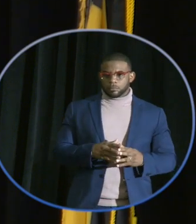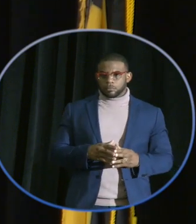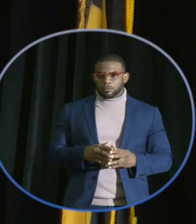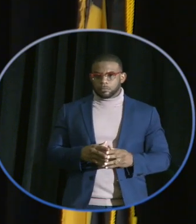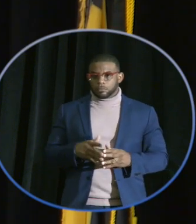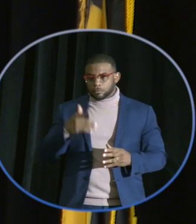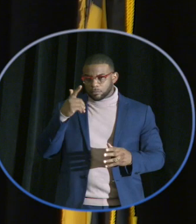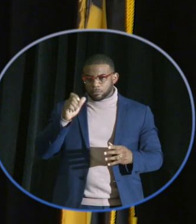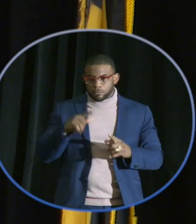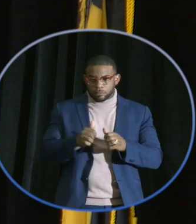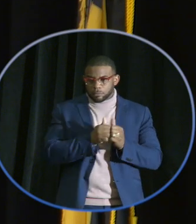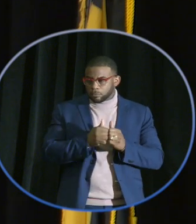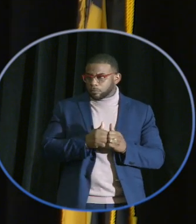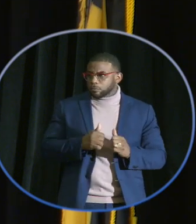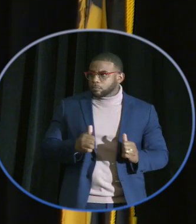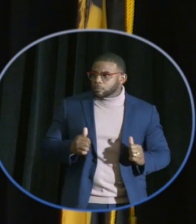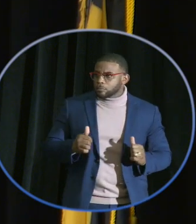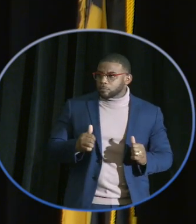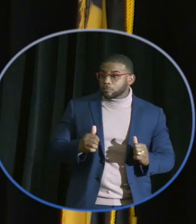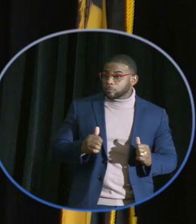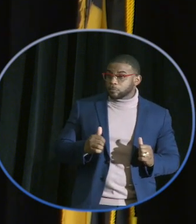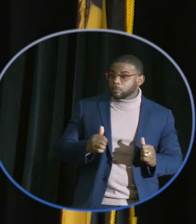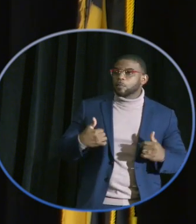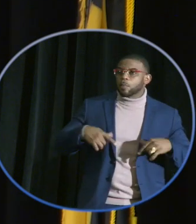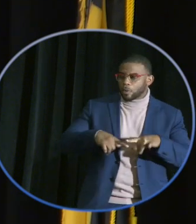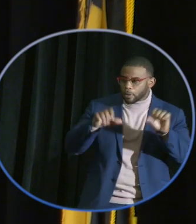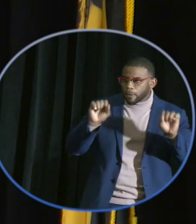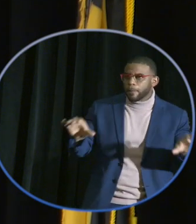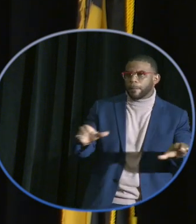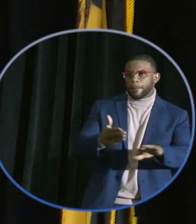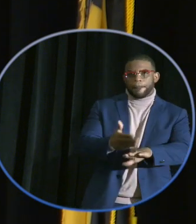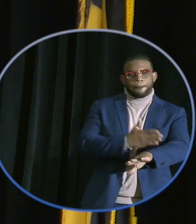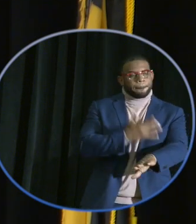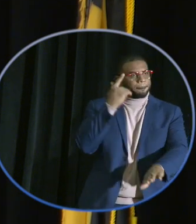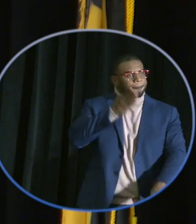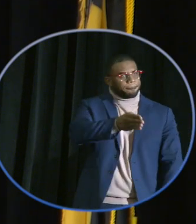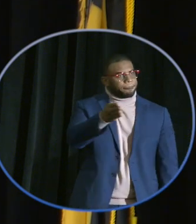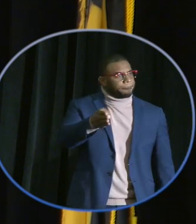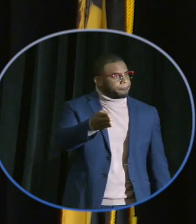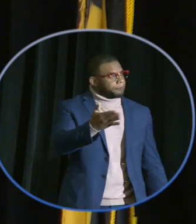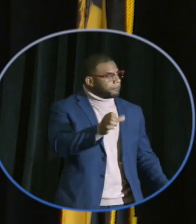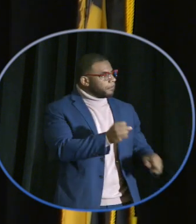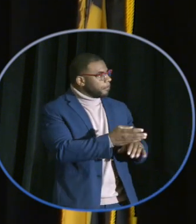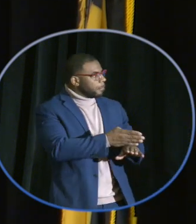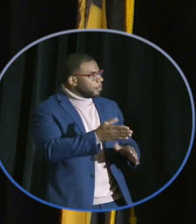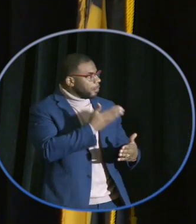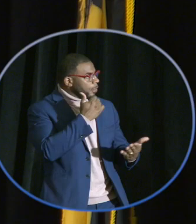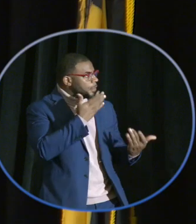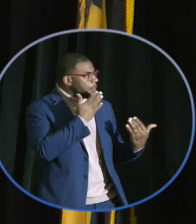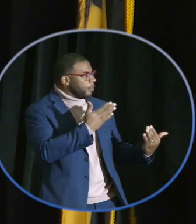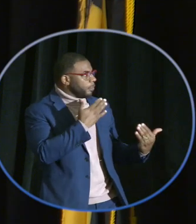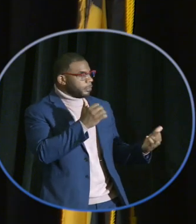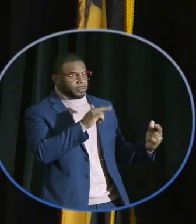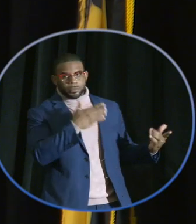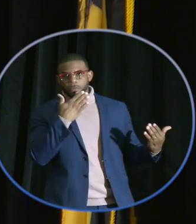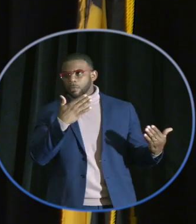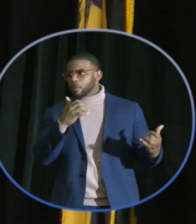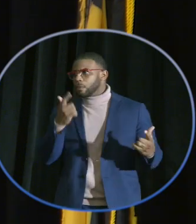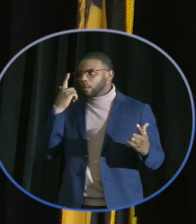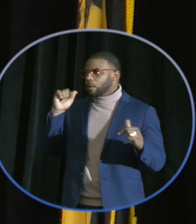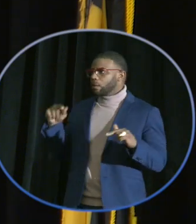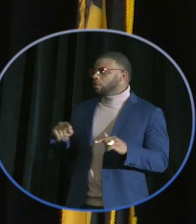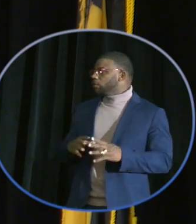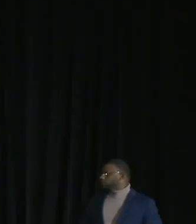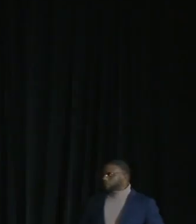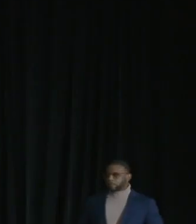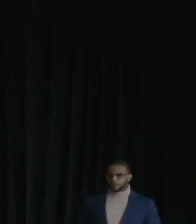difference, because together, we can do better for Baltimore and make Baltimore better. So thank you all. Thank you all for all you